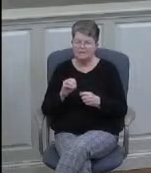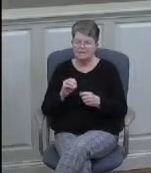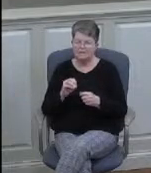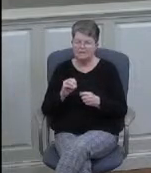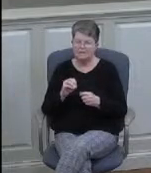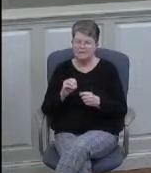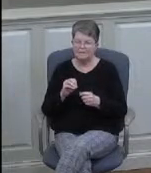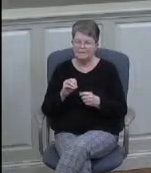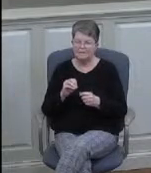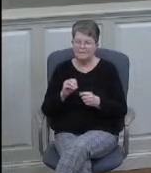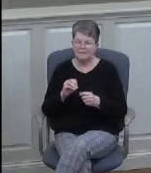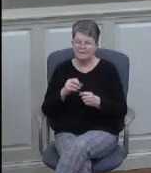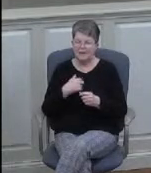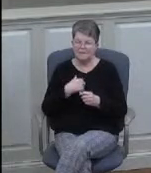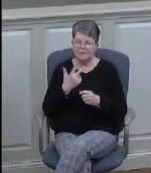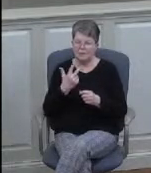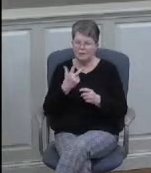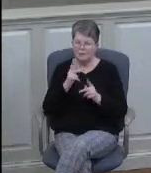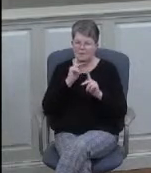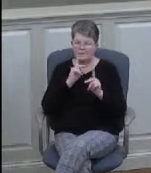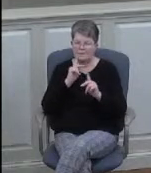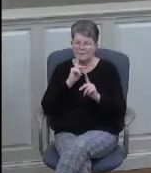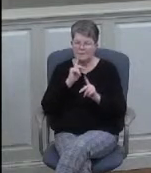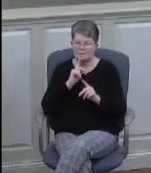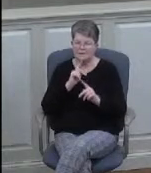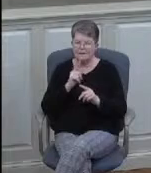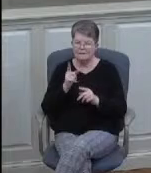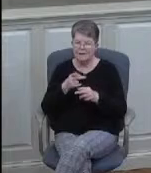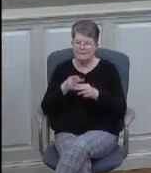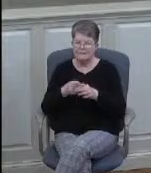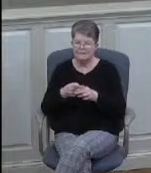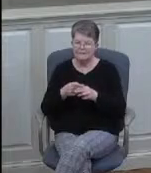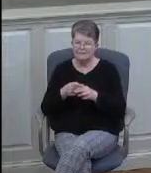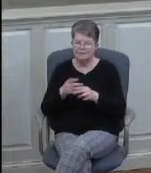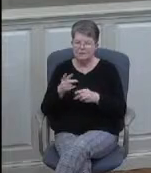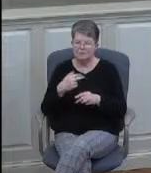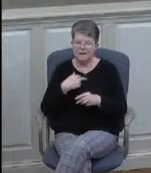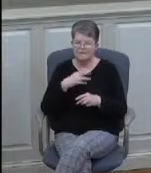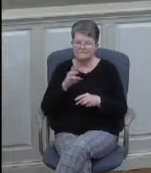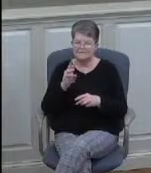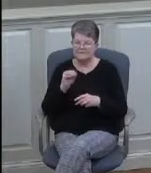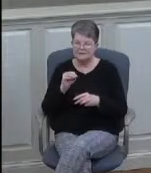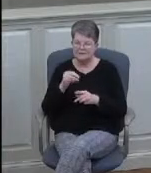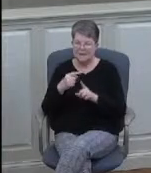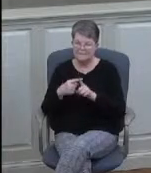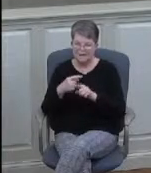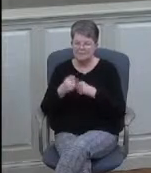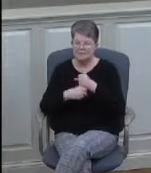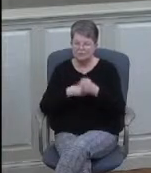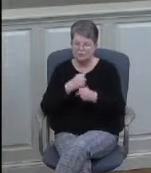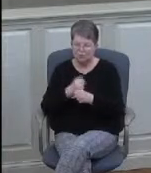it's a rotation of three people, and they mentioned their proposal. They have 60 plus years of experience combined, so a lot